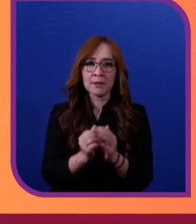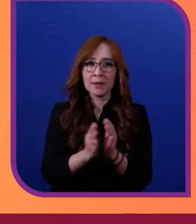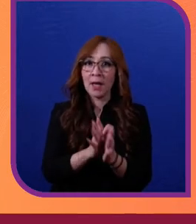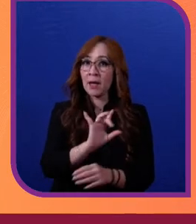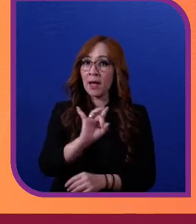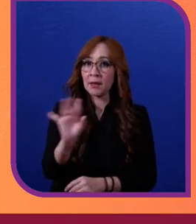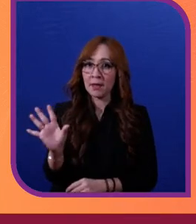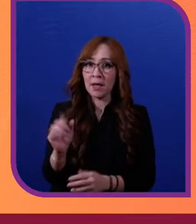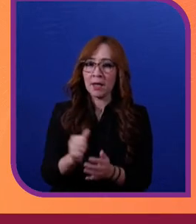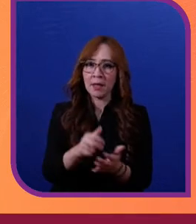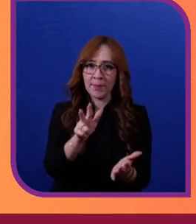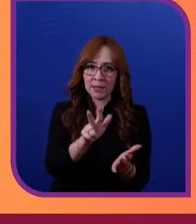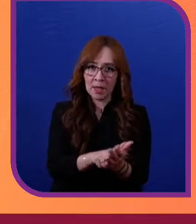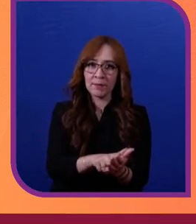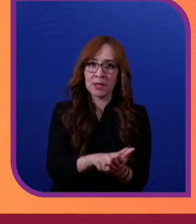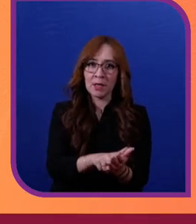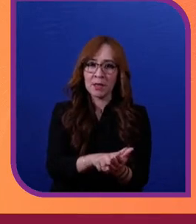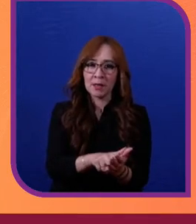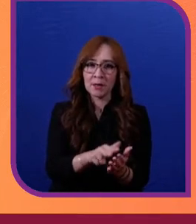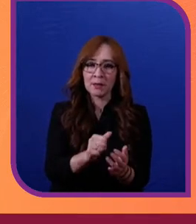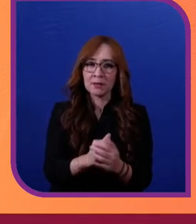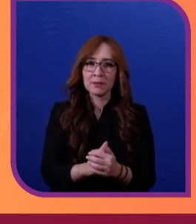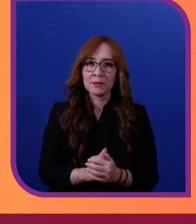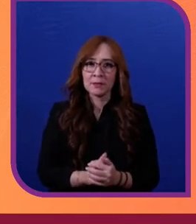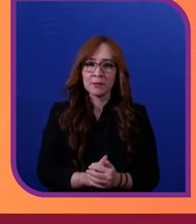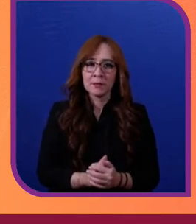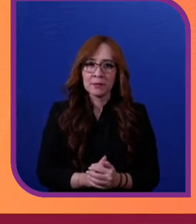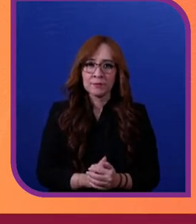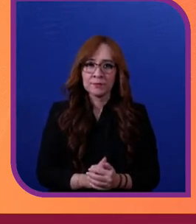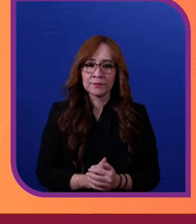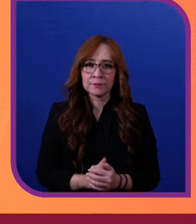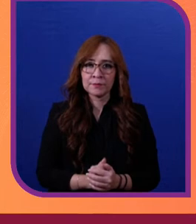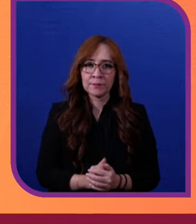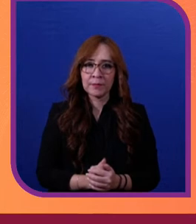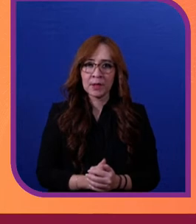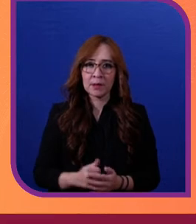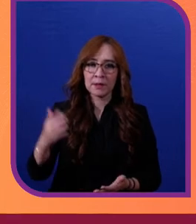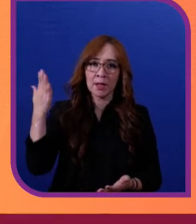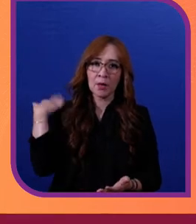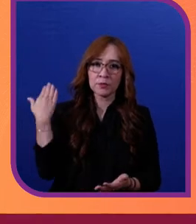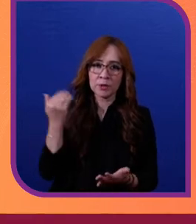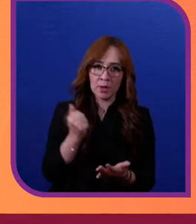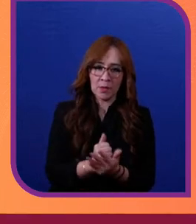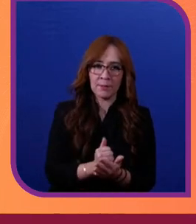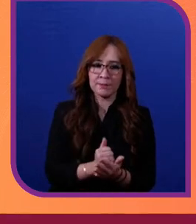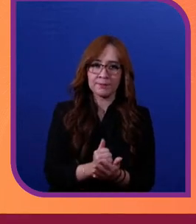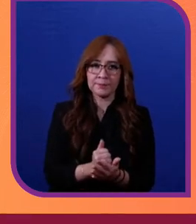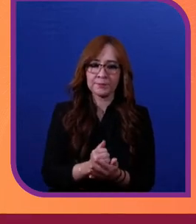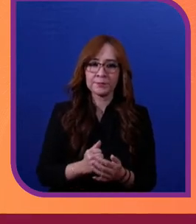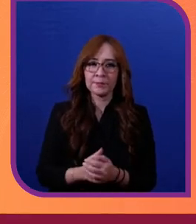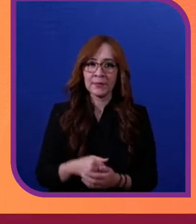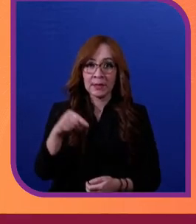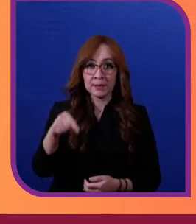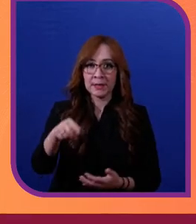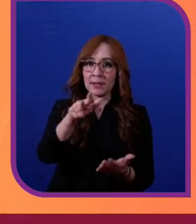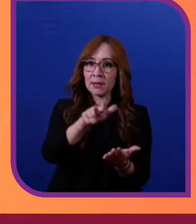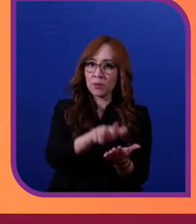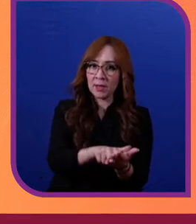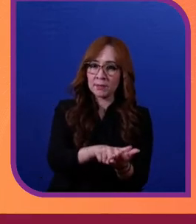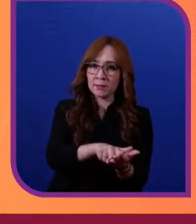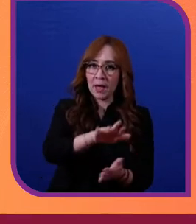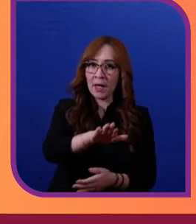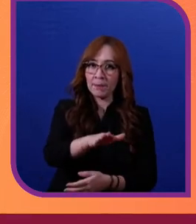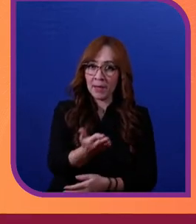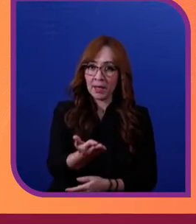applications on the one you're not guarantee that you're simply kantin repayment customer sampul